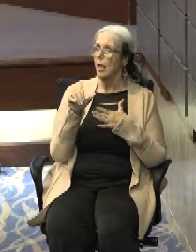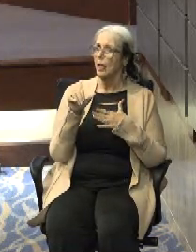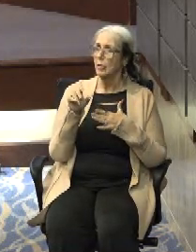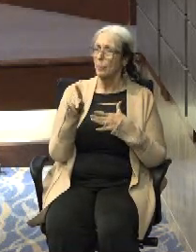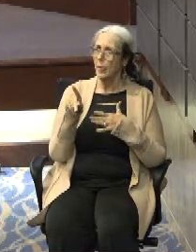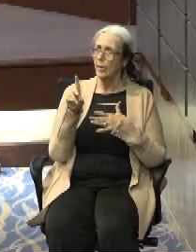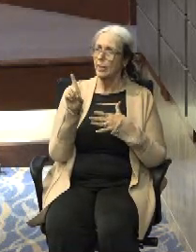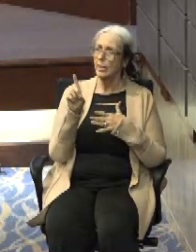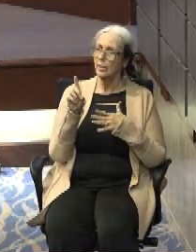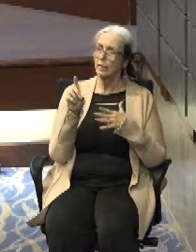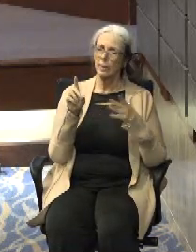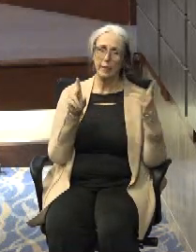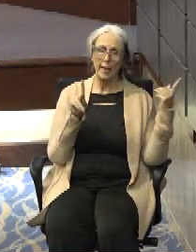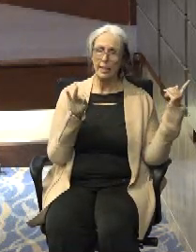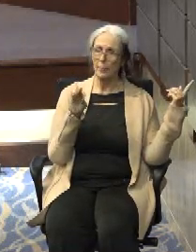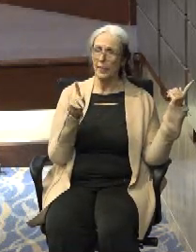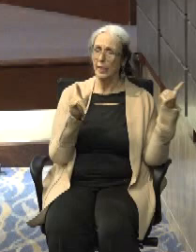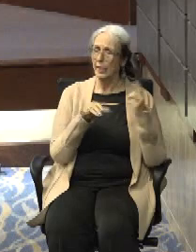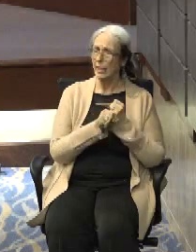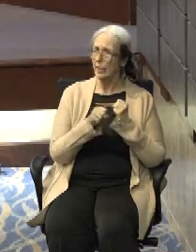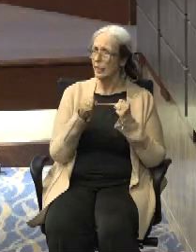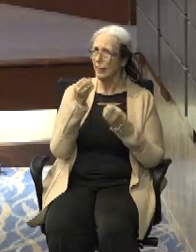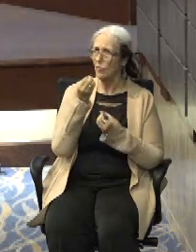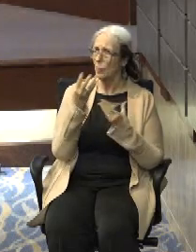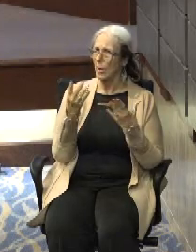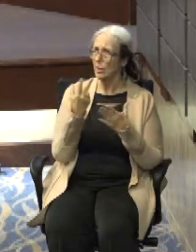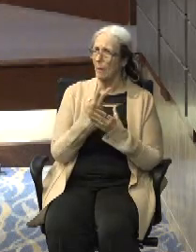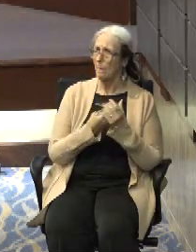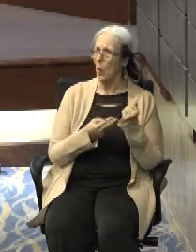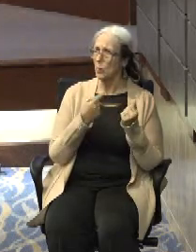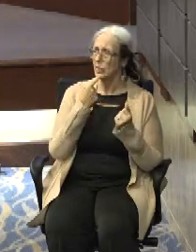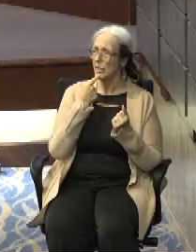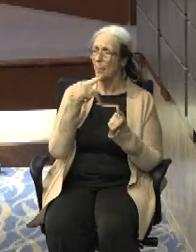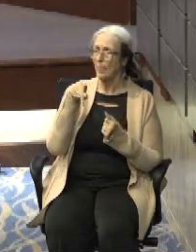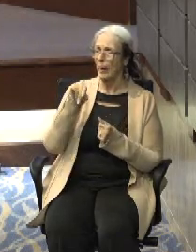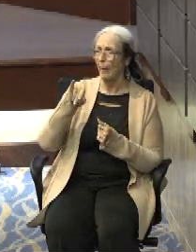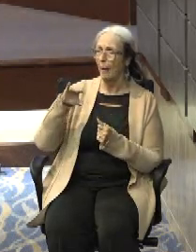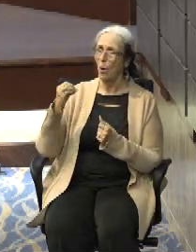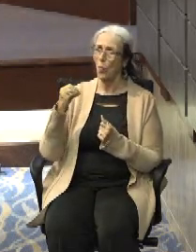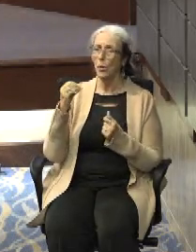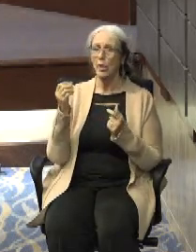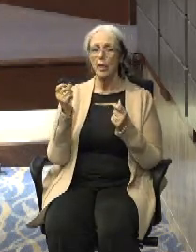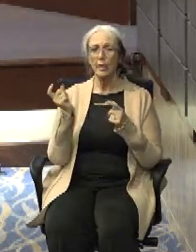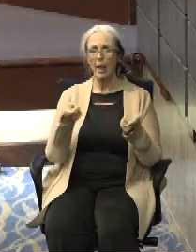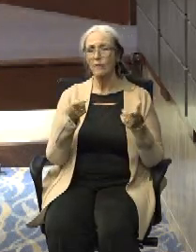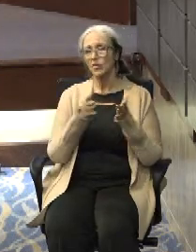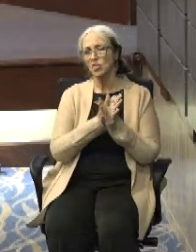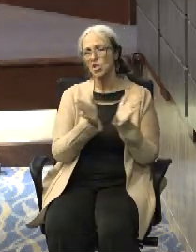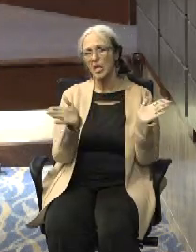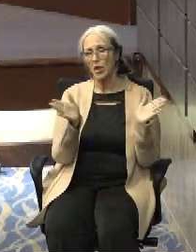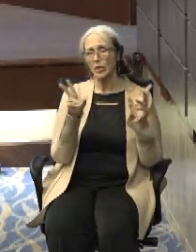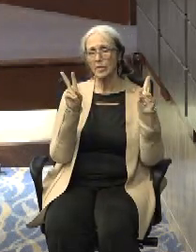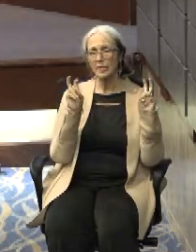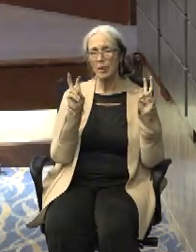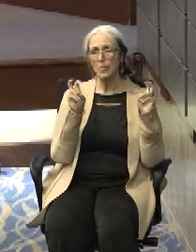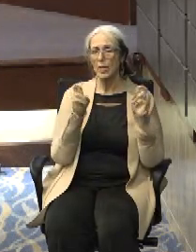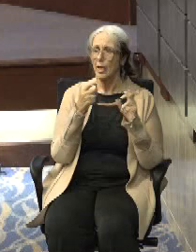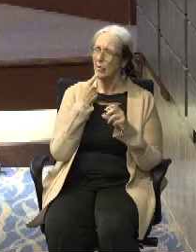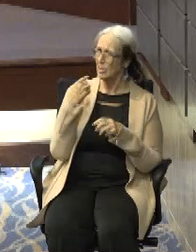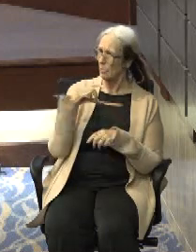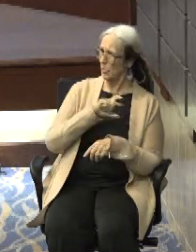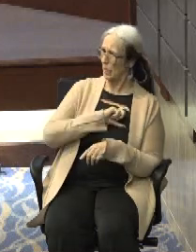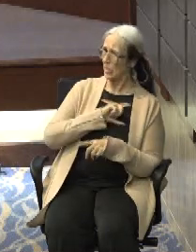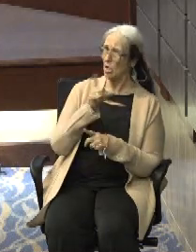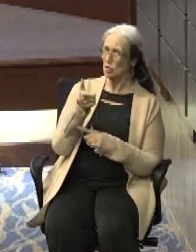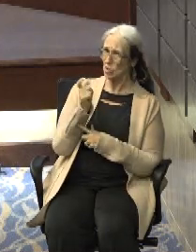from whom at the PD does KWTX get their information. They both stated that it's from the PIO, who gave a generic statement. I said a police officer